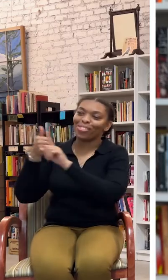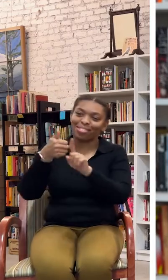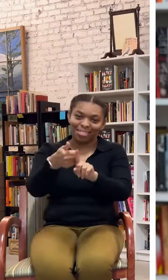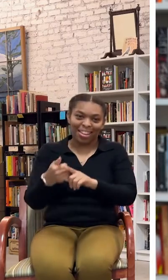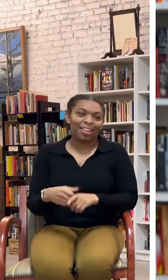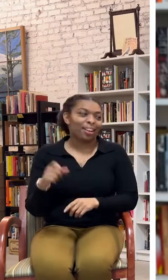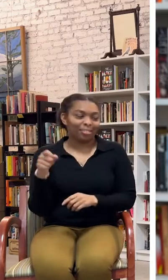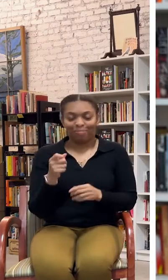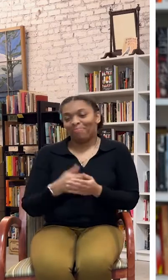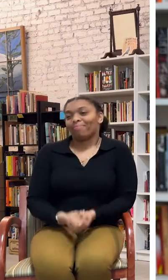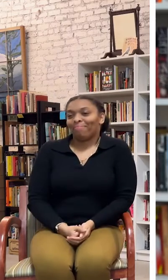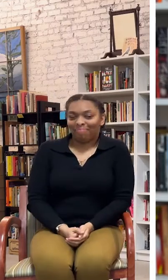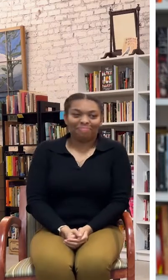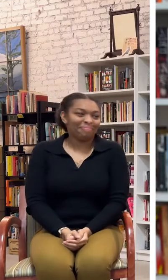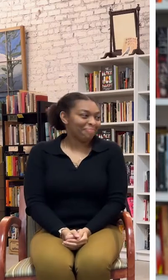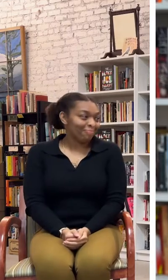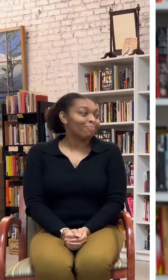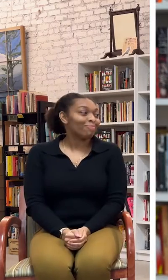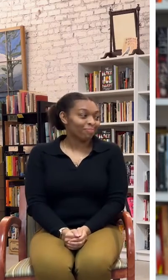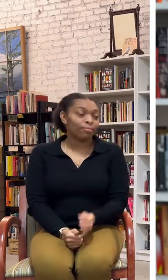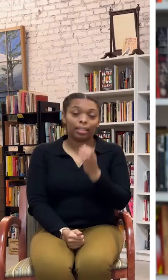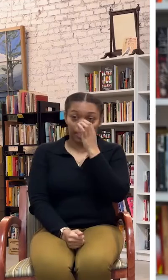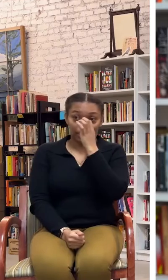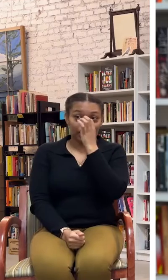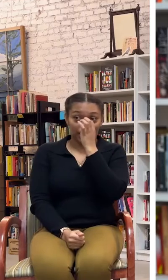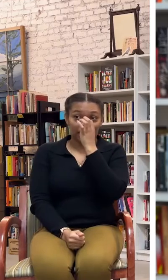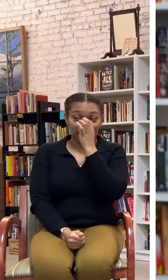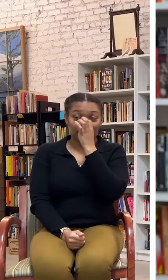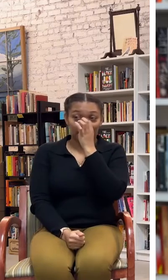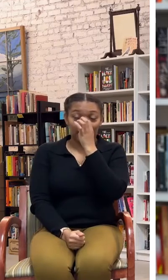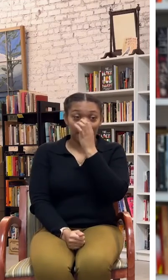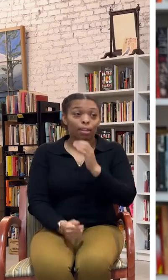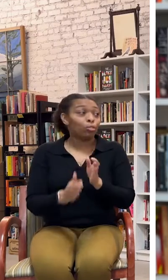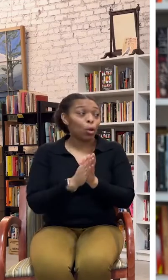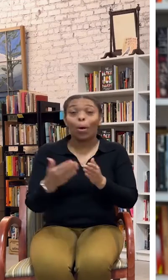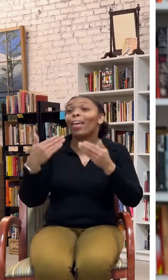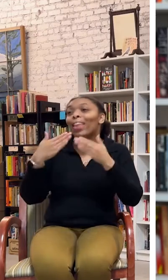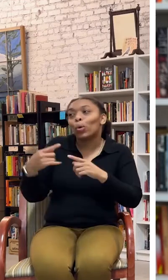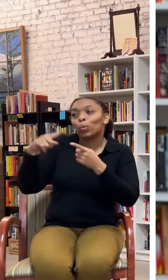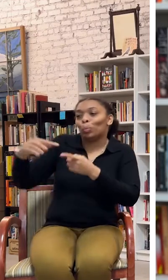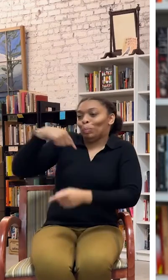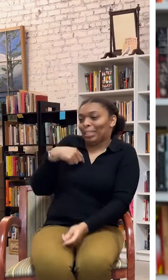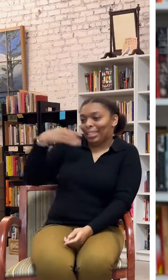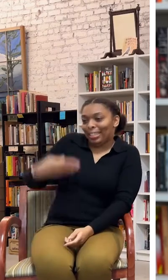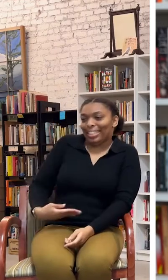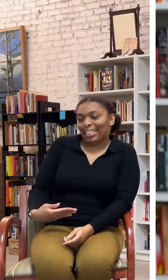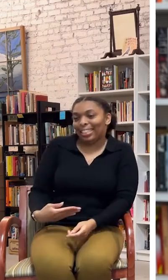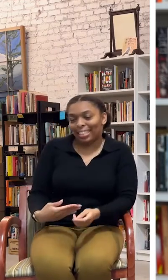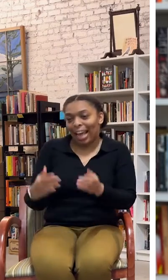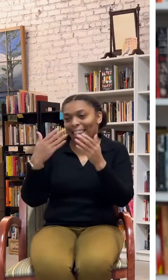yes, applaud yourselves. And I would take a page out of Nisi Nash Betts' book and say thank you to me. Shout out to